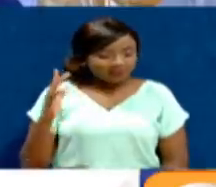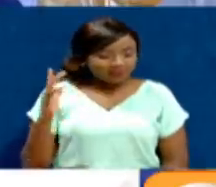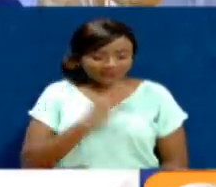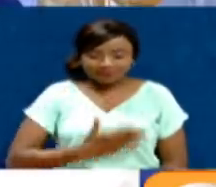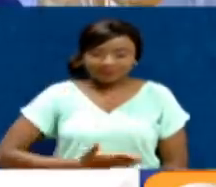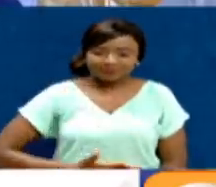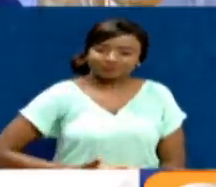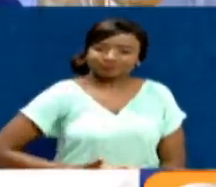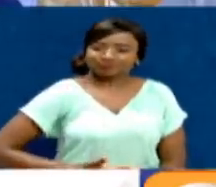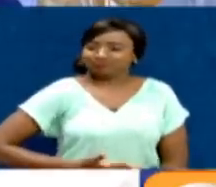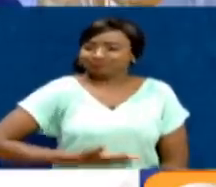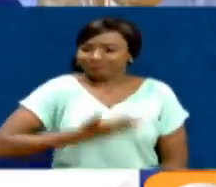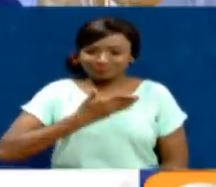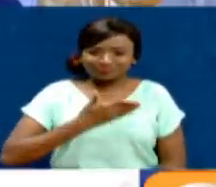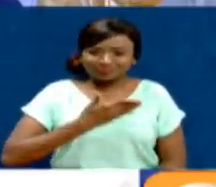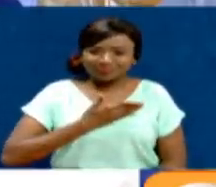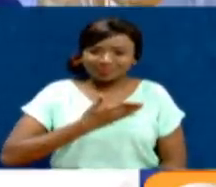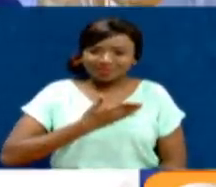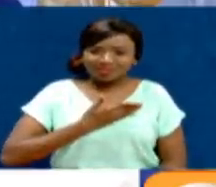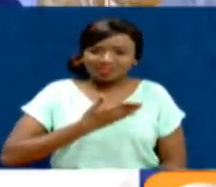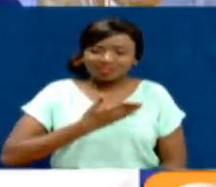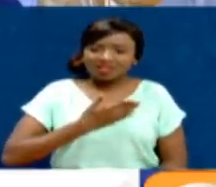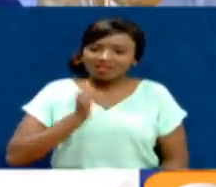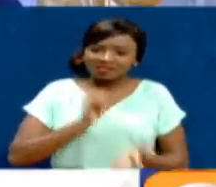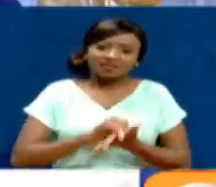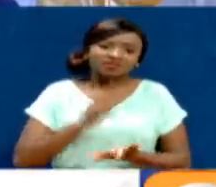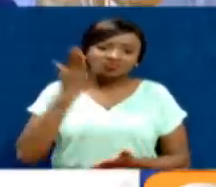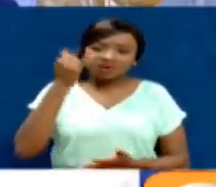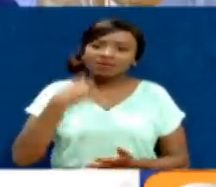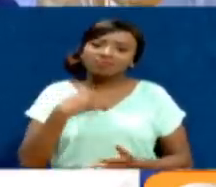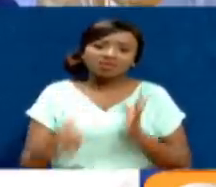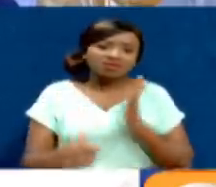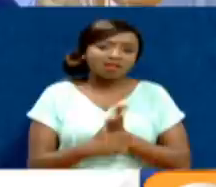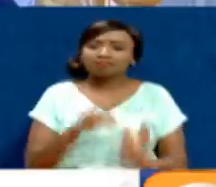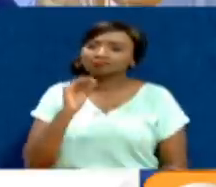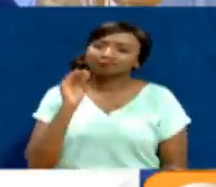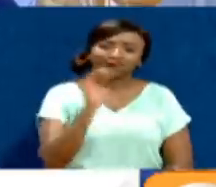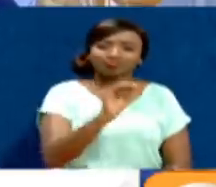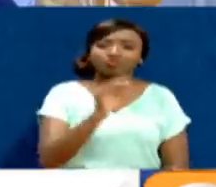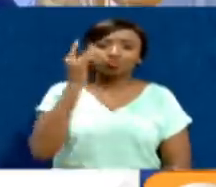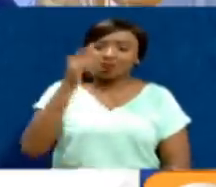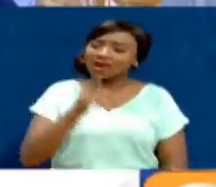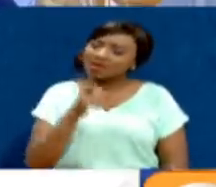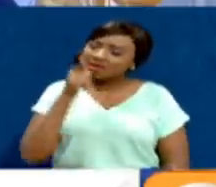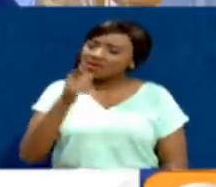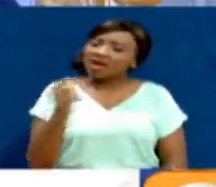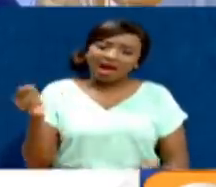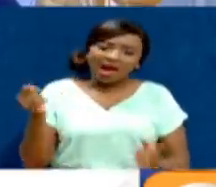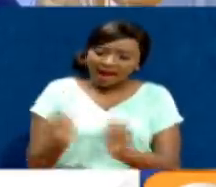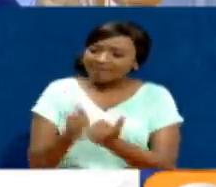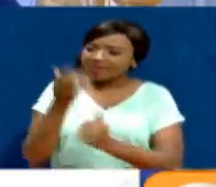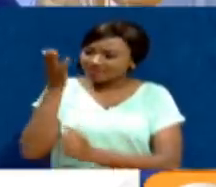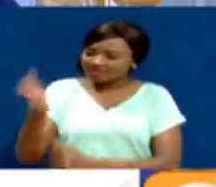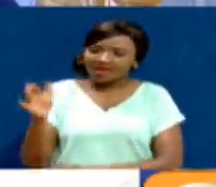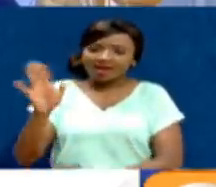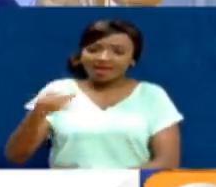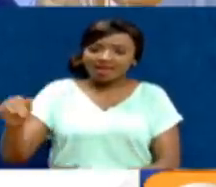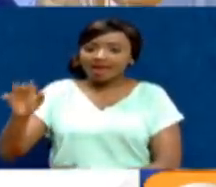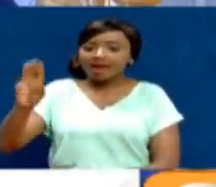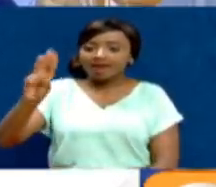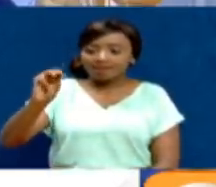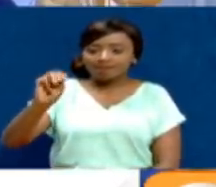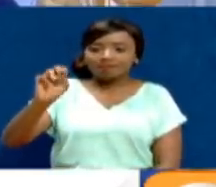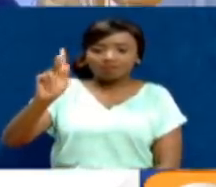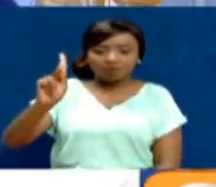body, when I was referred to him as Saddam Hussein. Kwa sababu ya ile kitendo ambayo ilifanyika Mukuru kwa